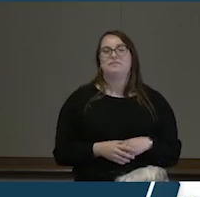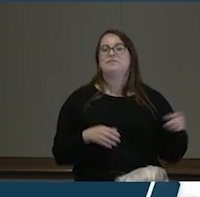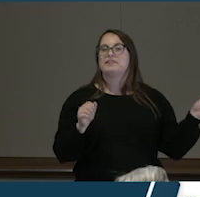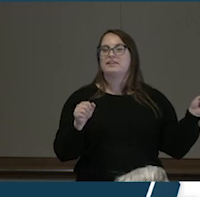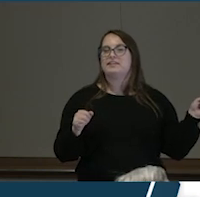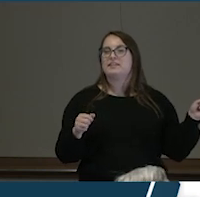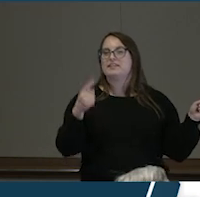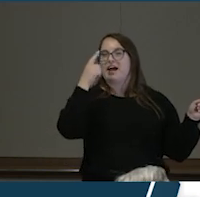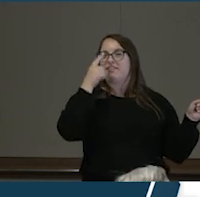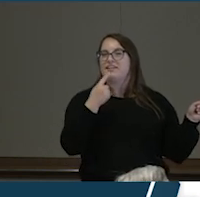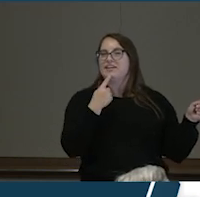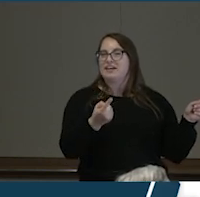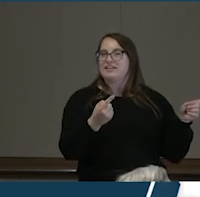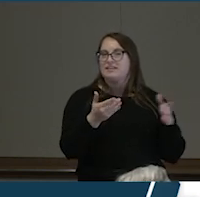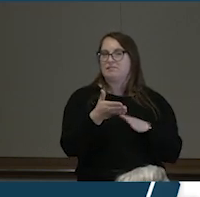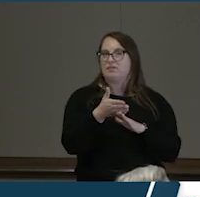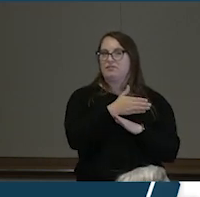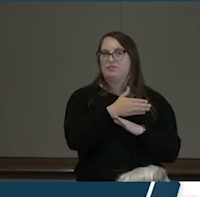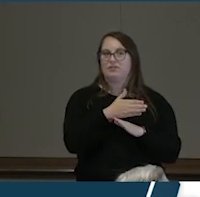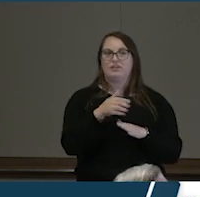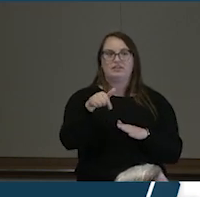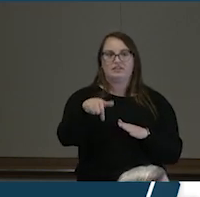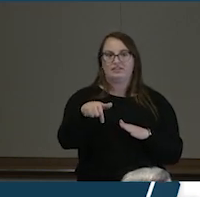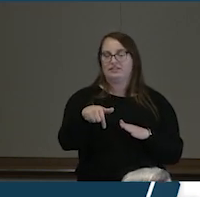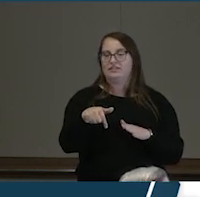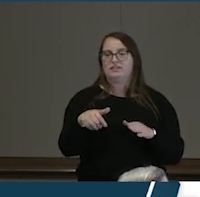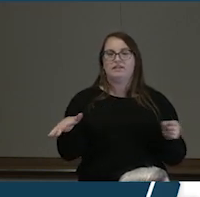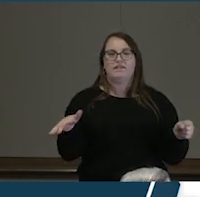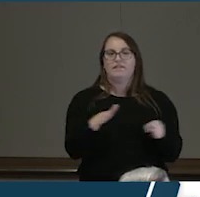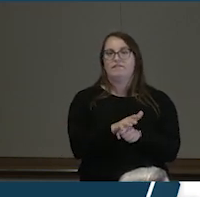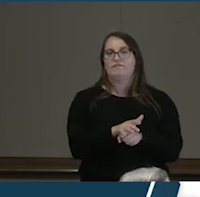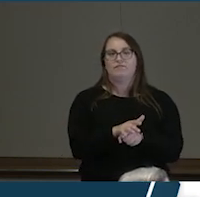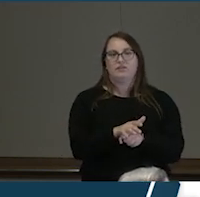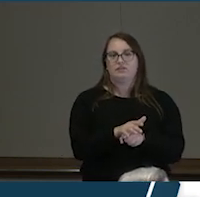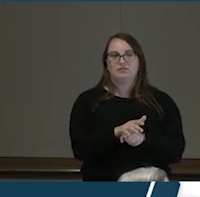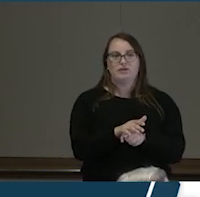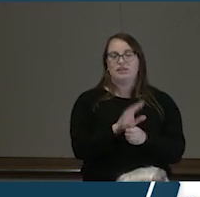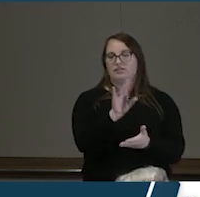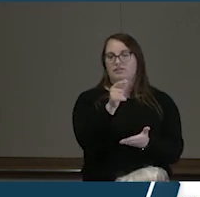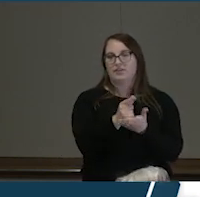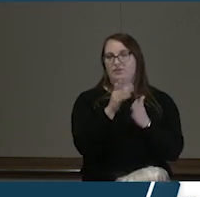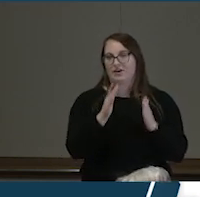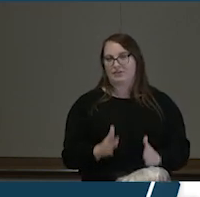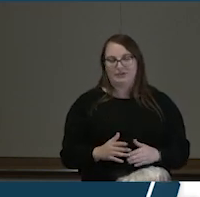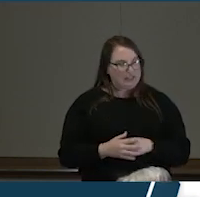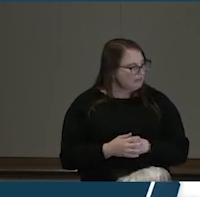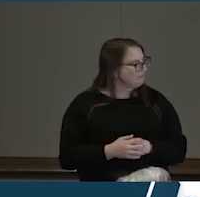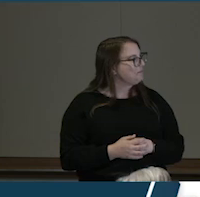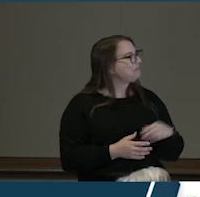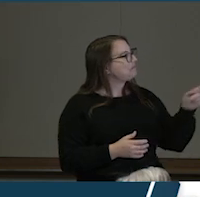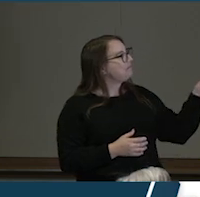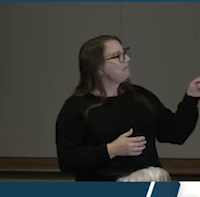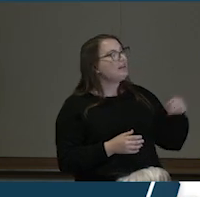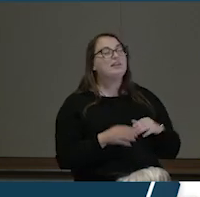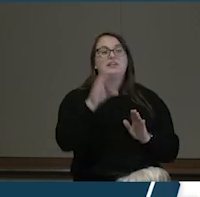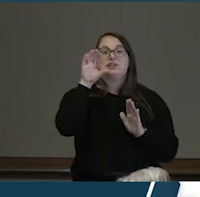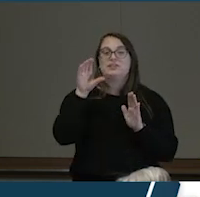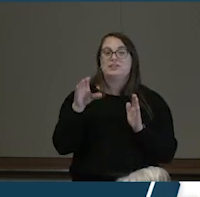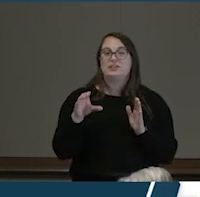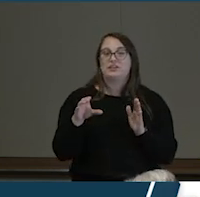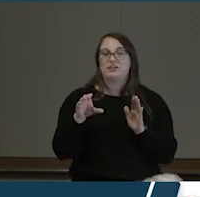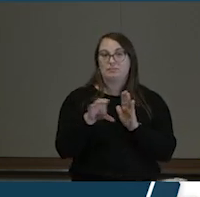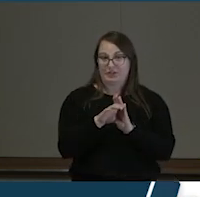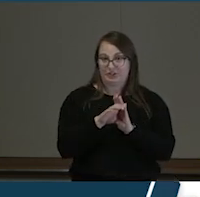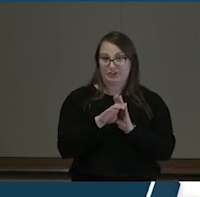this conference is filled with Partners graduates. It's very heartwarming for myself. But this is a group. Some of these people that are